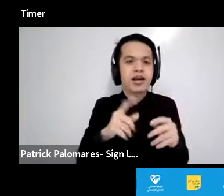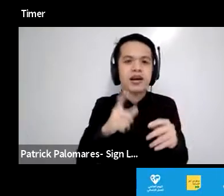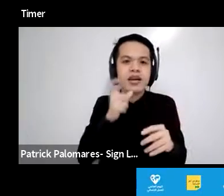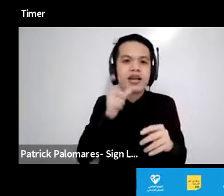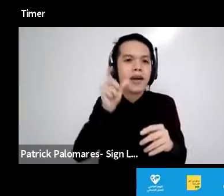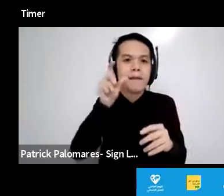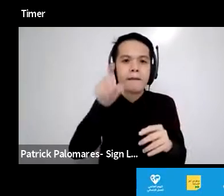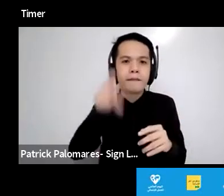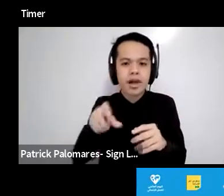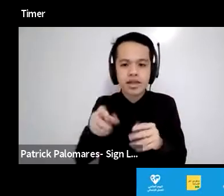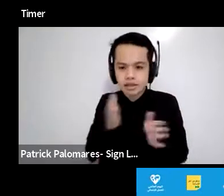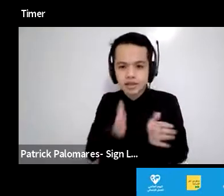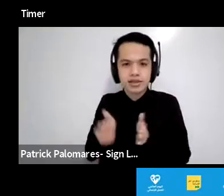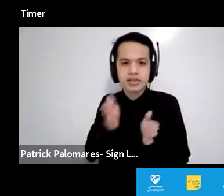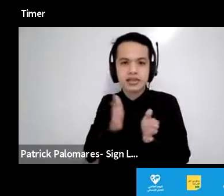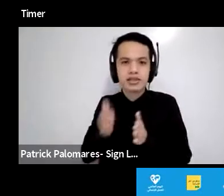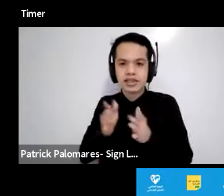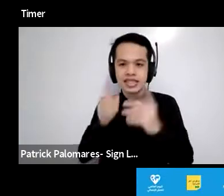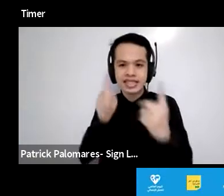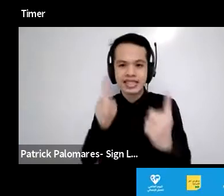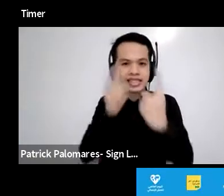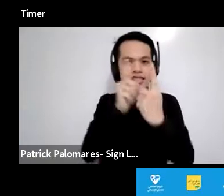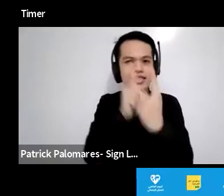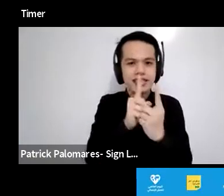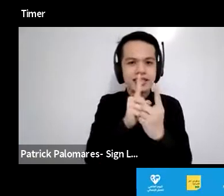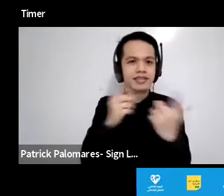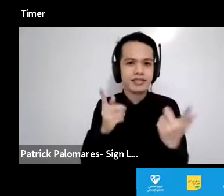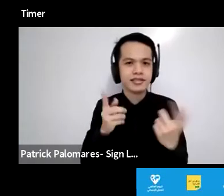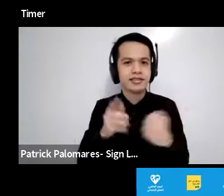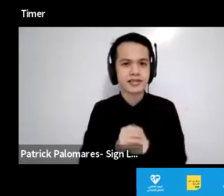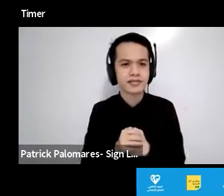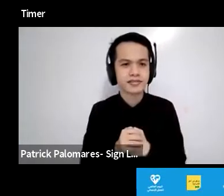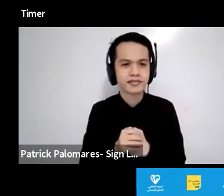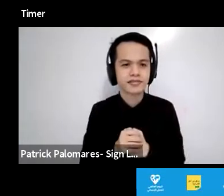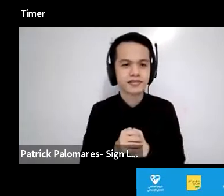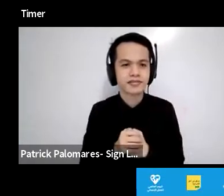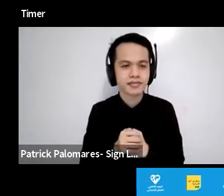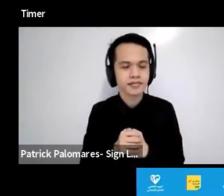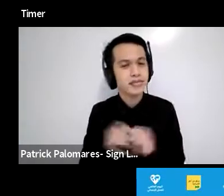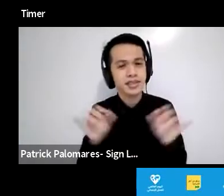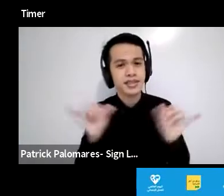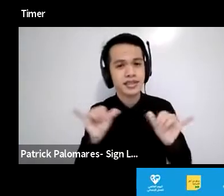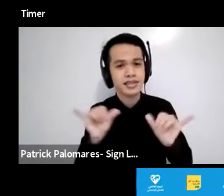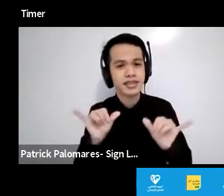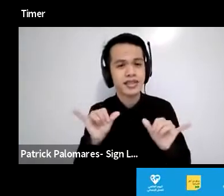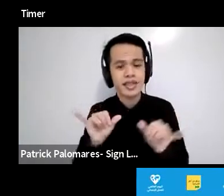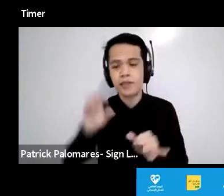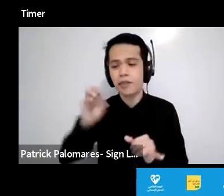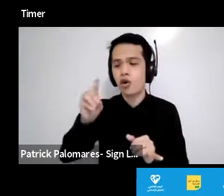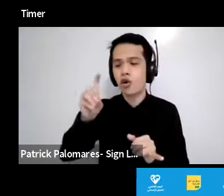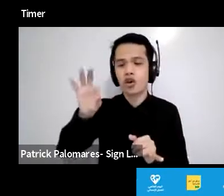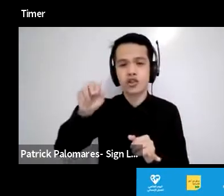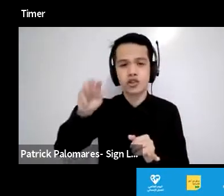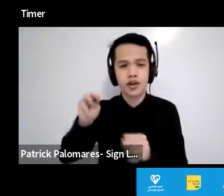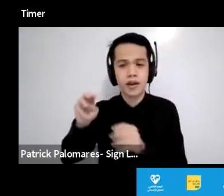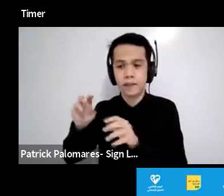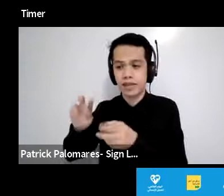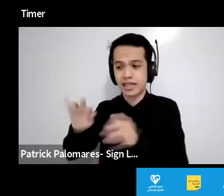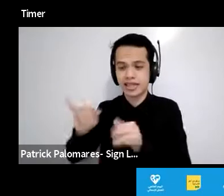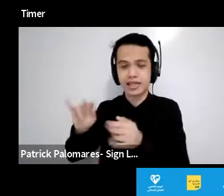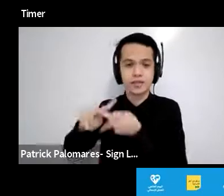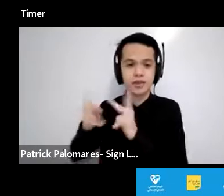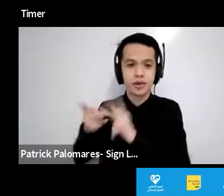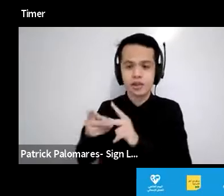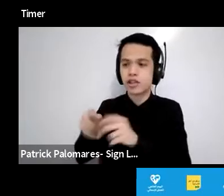organize face-to-face distribution. Moreover, Oxfam and partners were able to co-develop